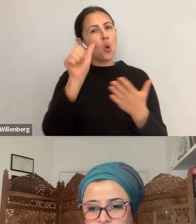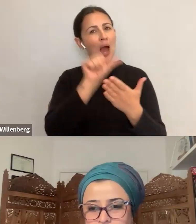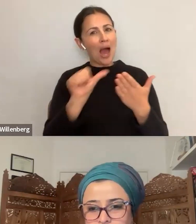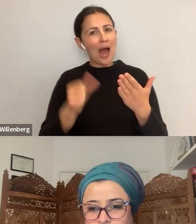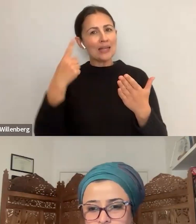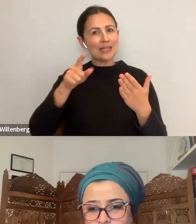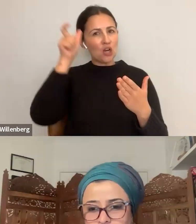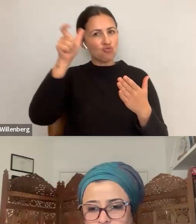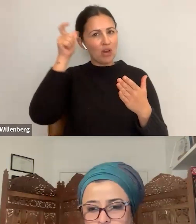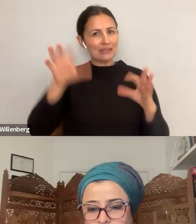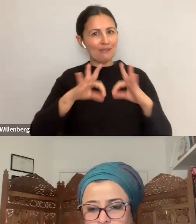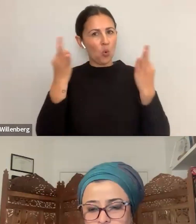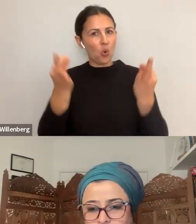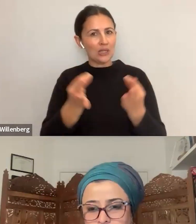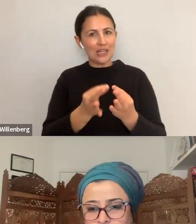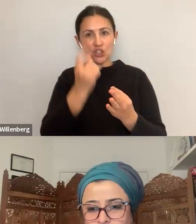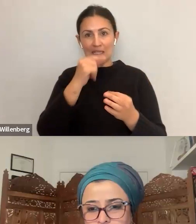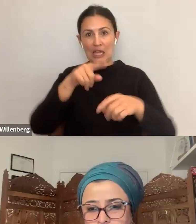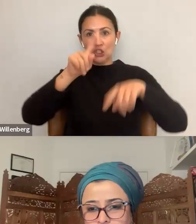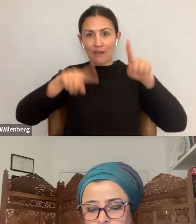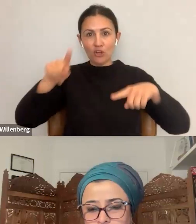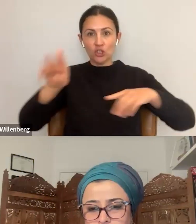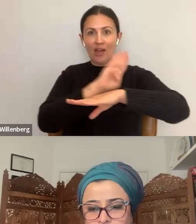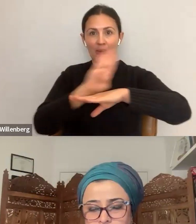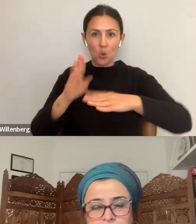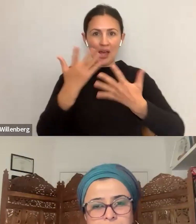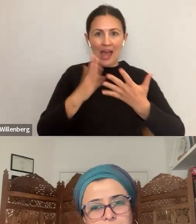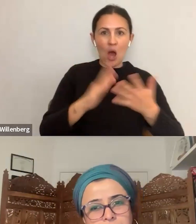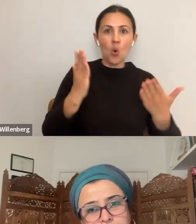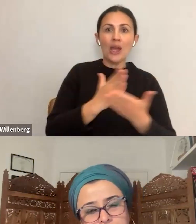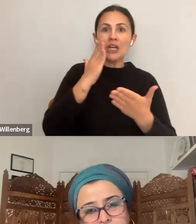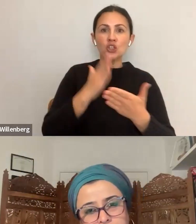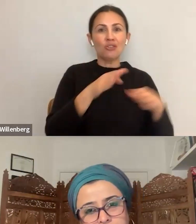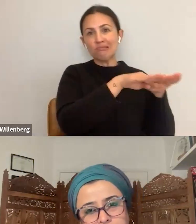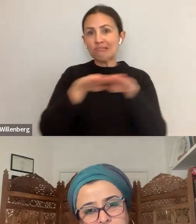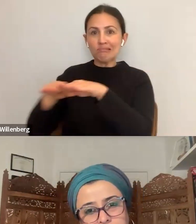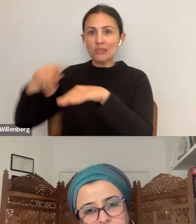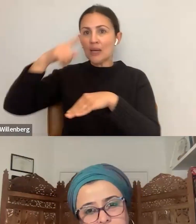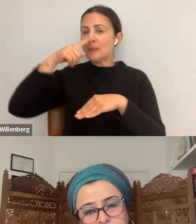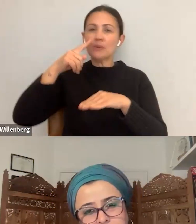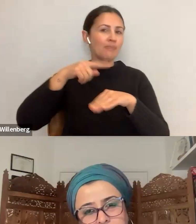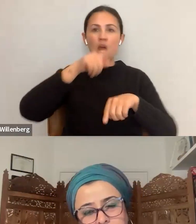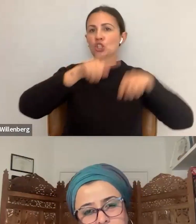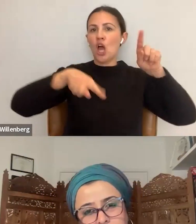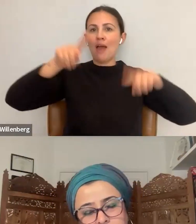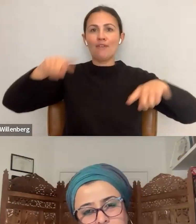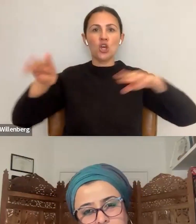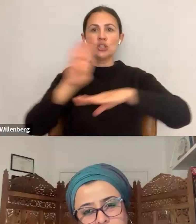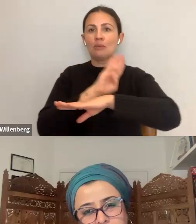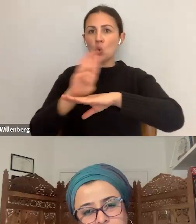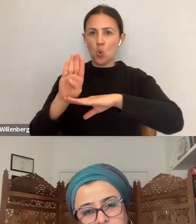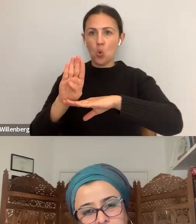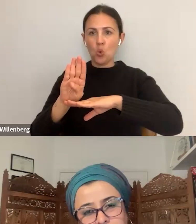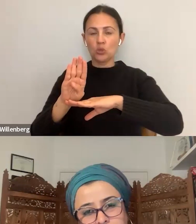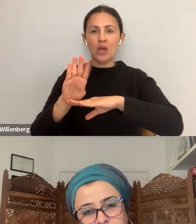organisations can diversify their boards and overcome historical and structural power imbalances.